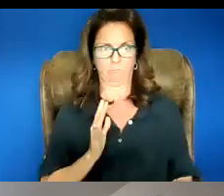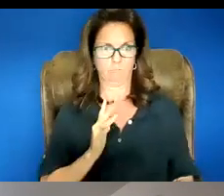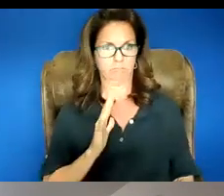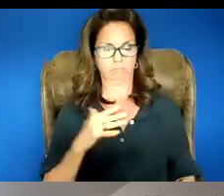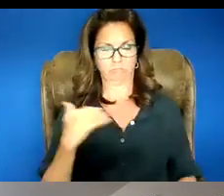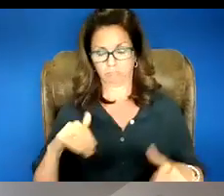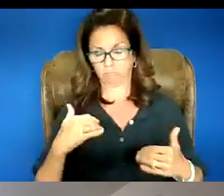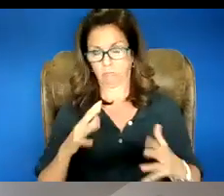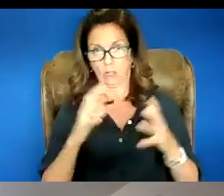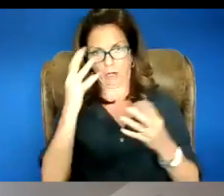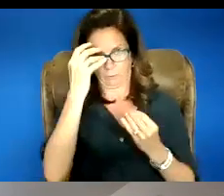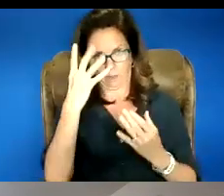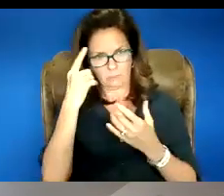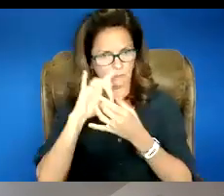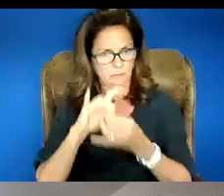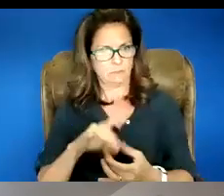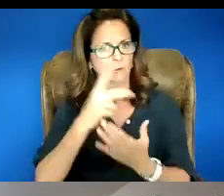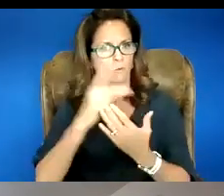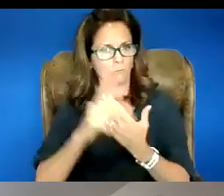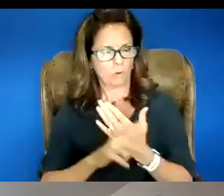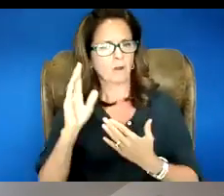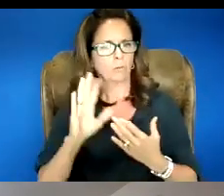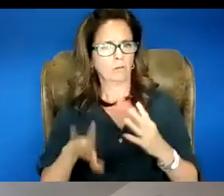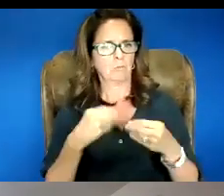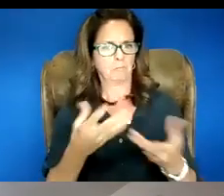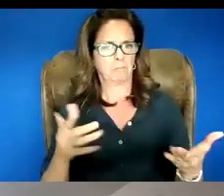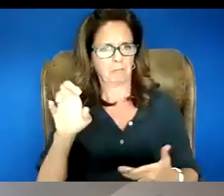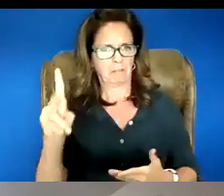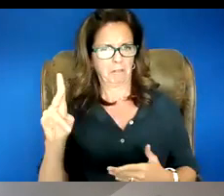our website. I'll give you that link as well.